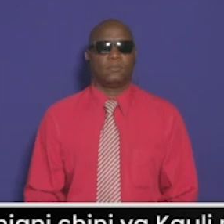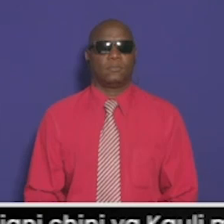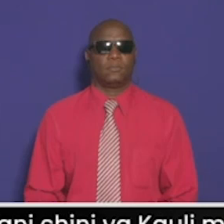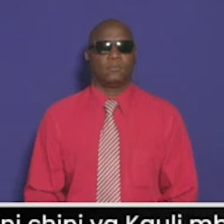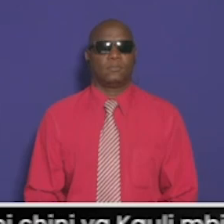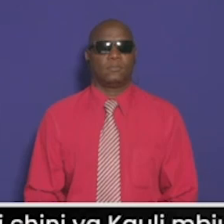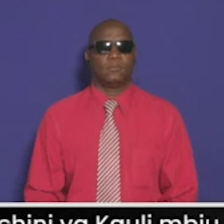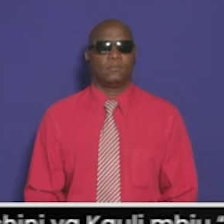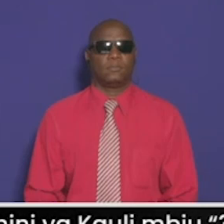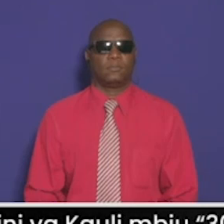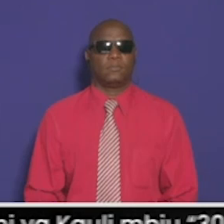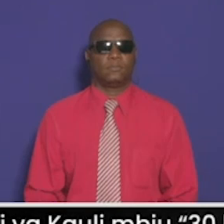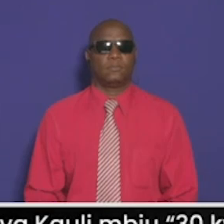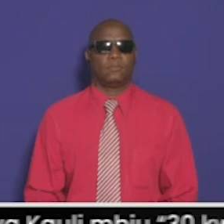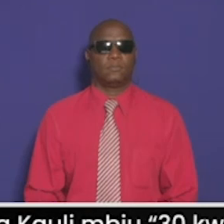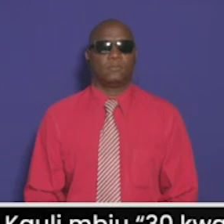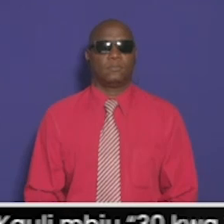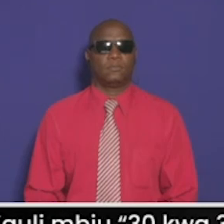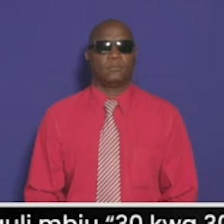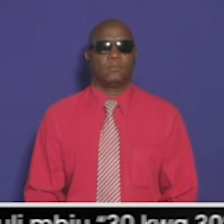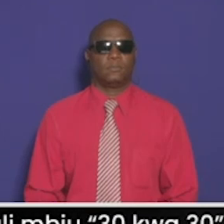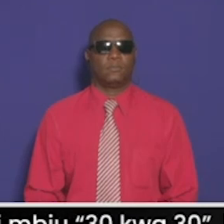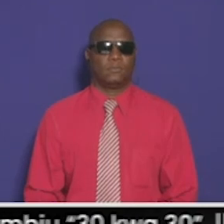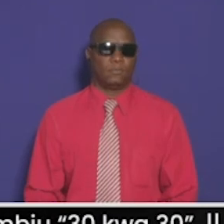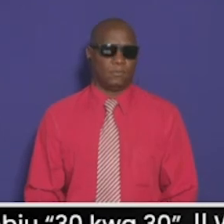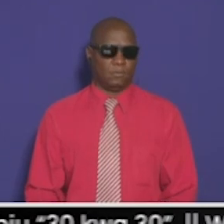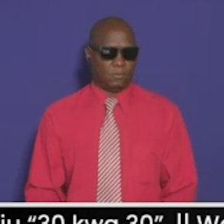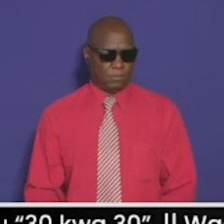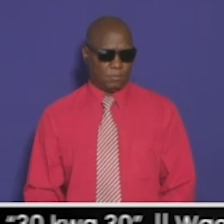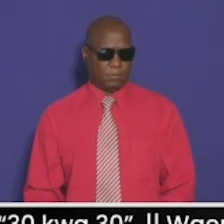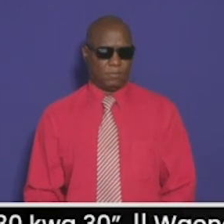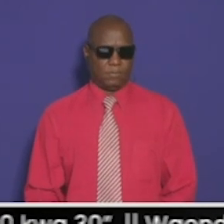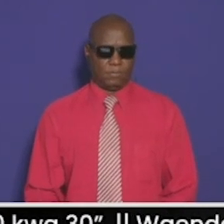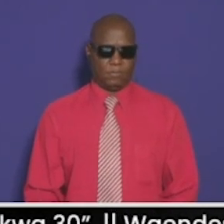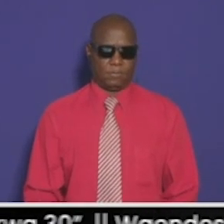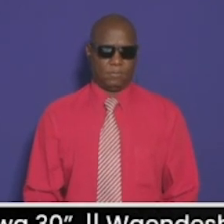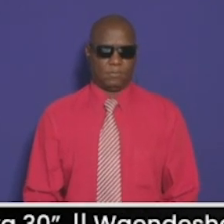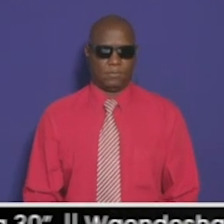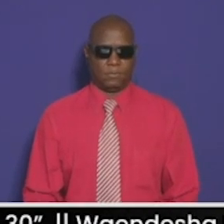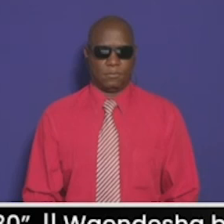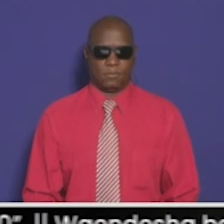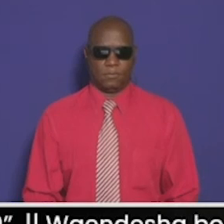I have no instructions for suspects or accused persons,